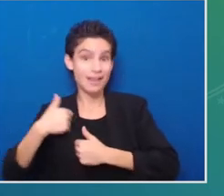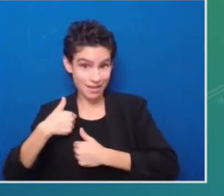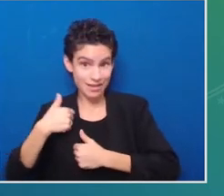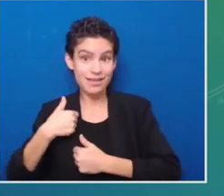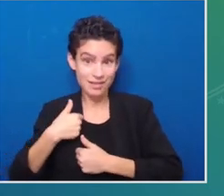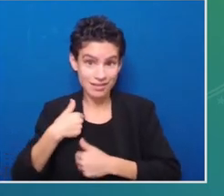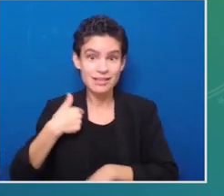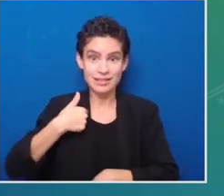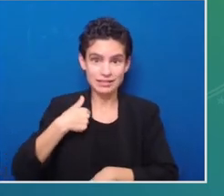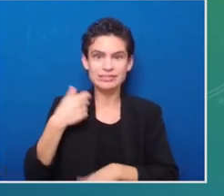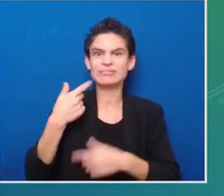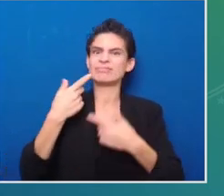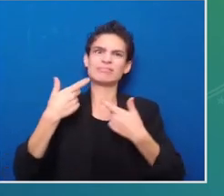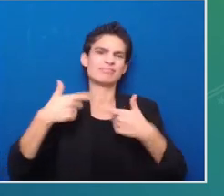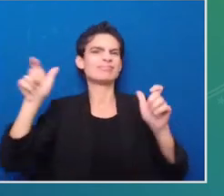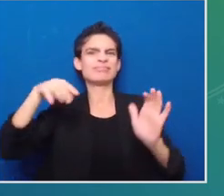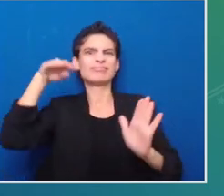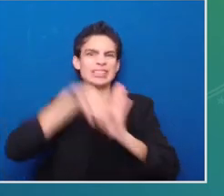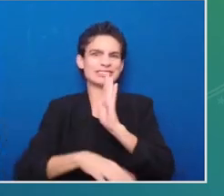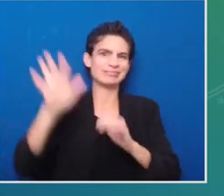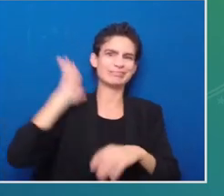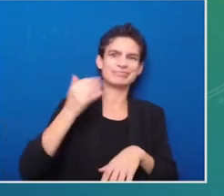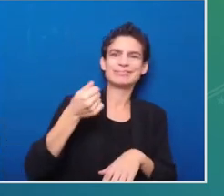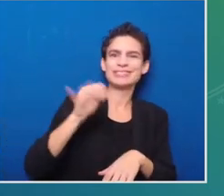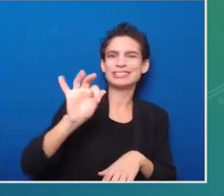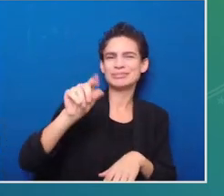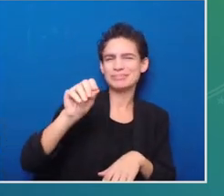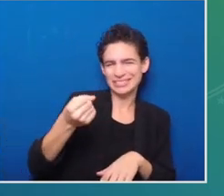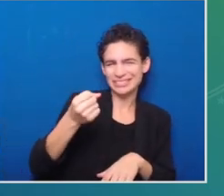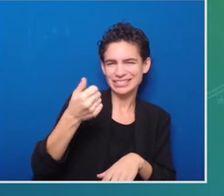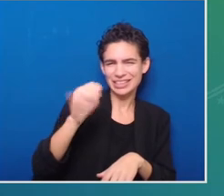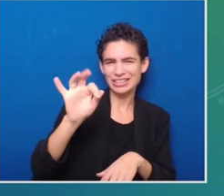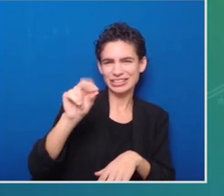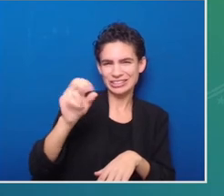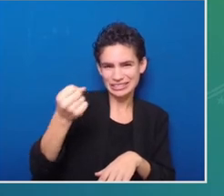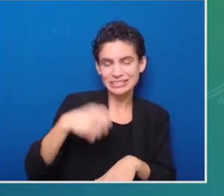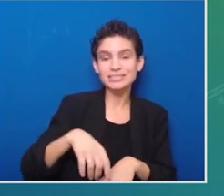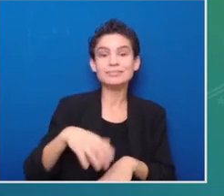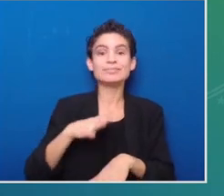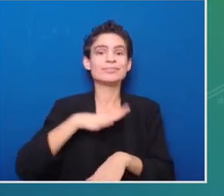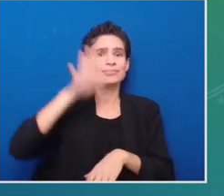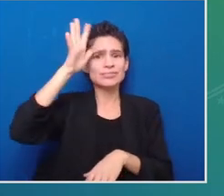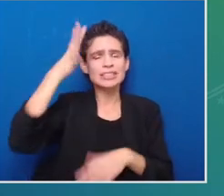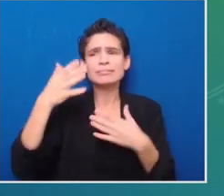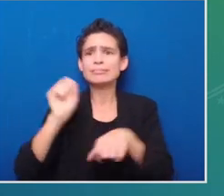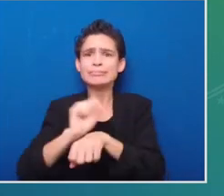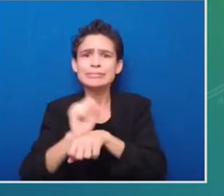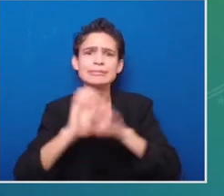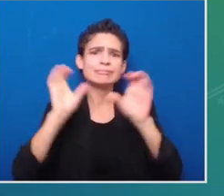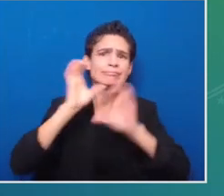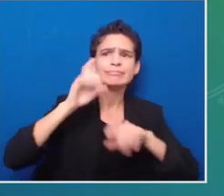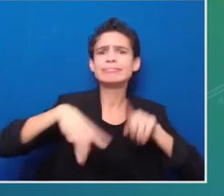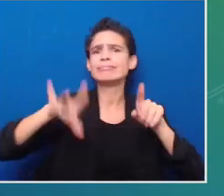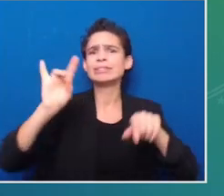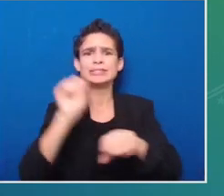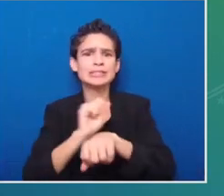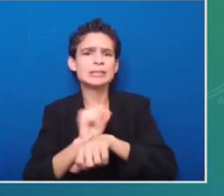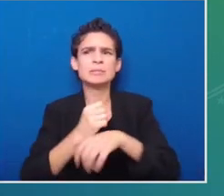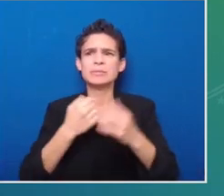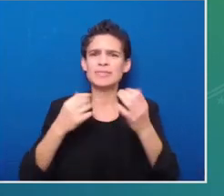Depression, again, seeking opportunity. But when my grandfather could not find a job to support his young